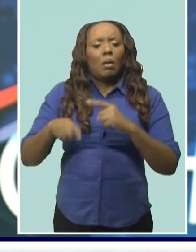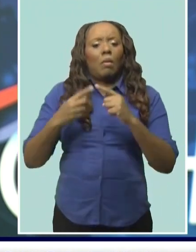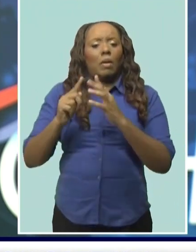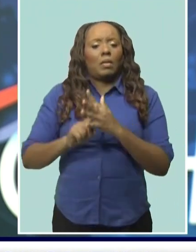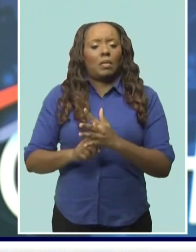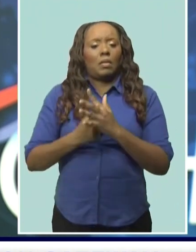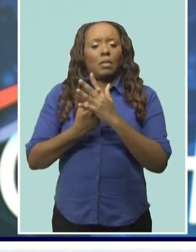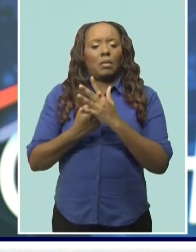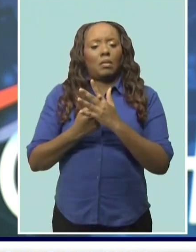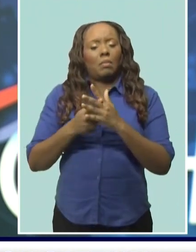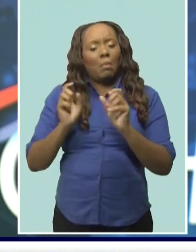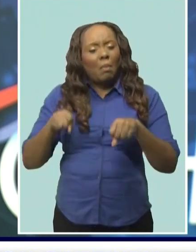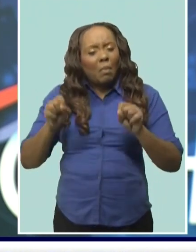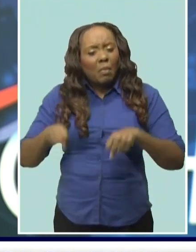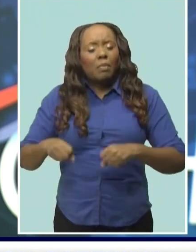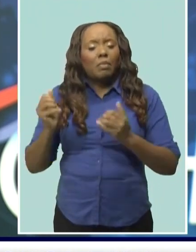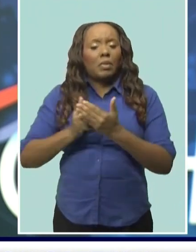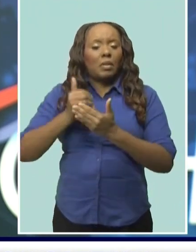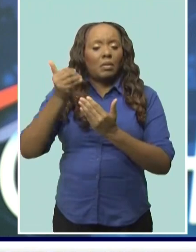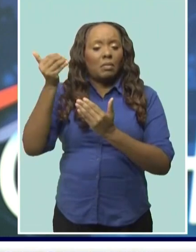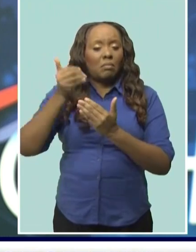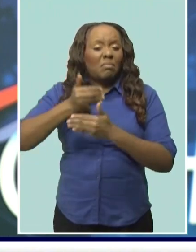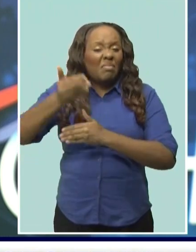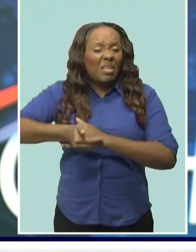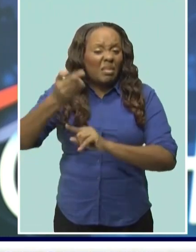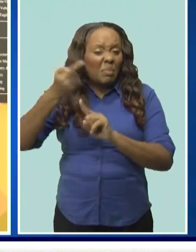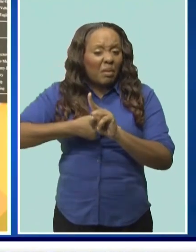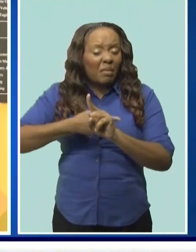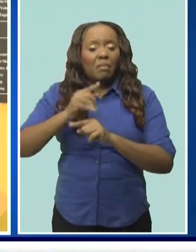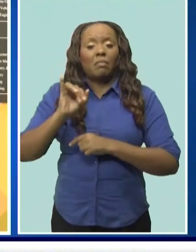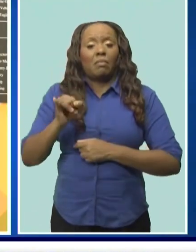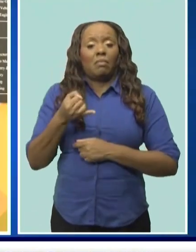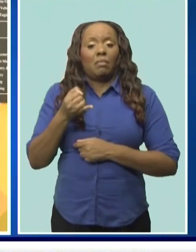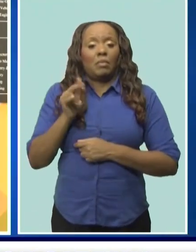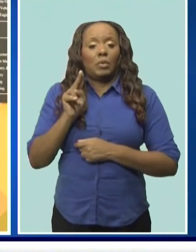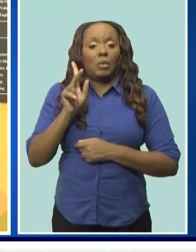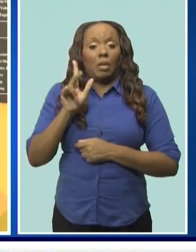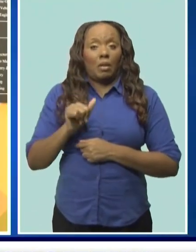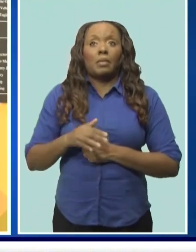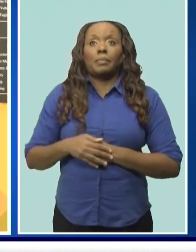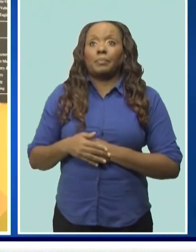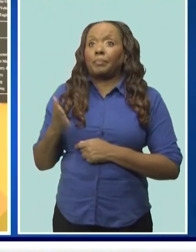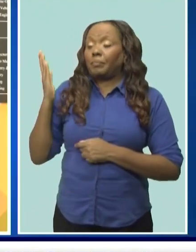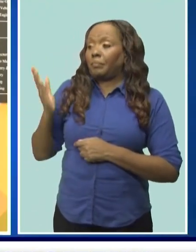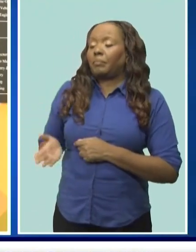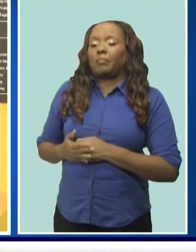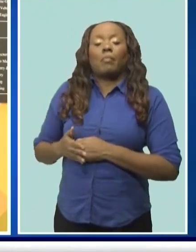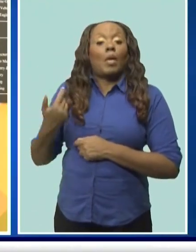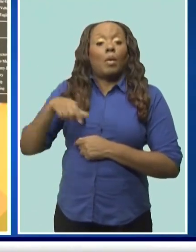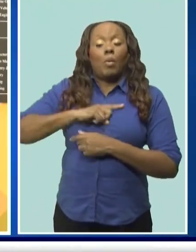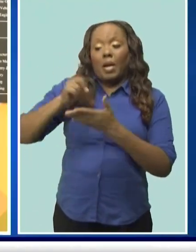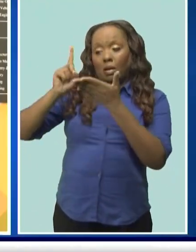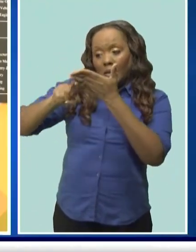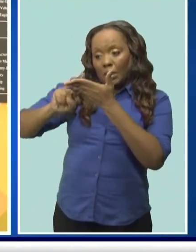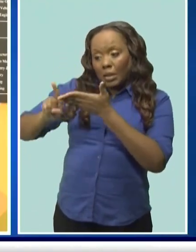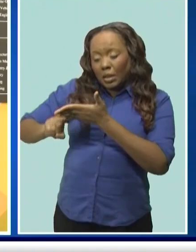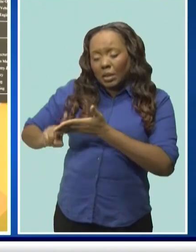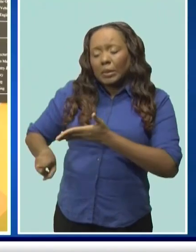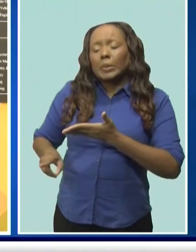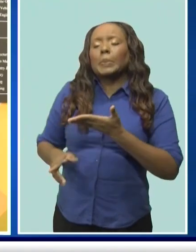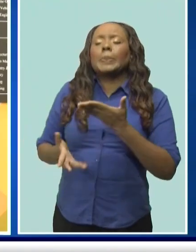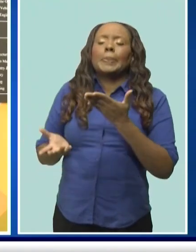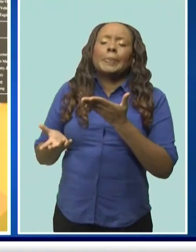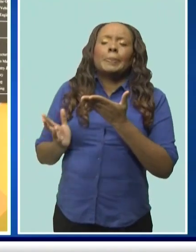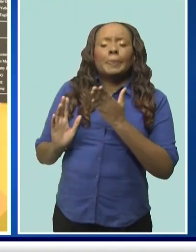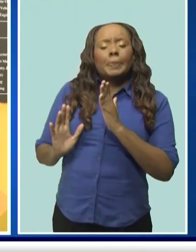when the course starts tentatively in July. We've realized from our research that we need to make those courses a little longer, and